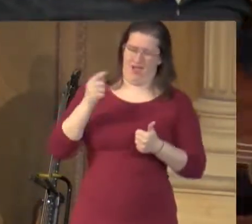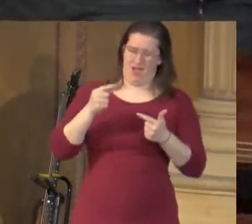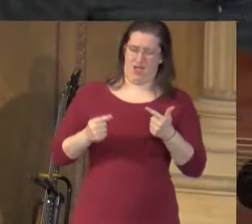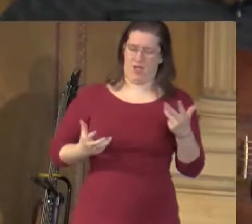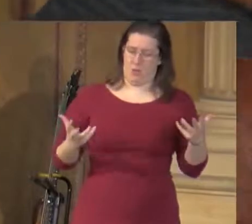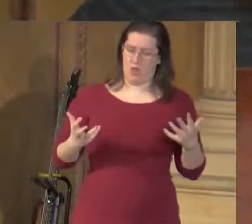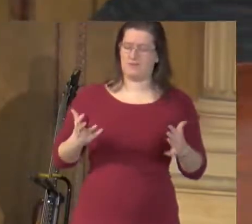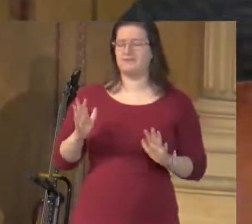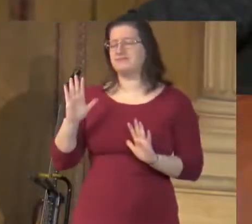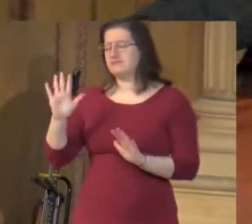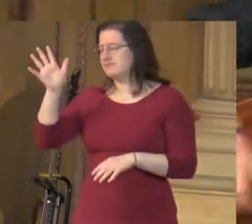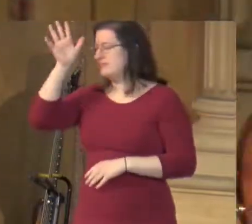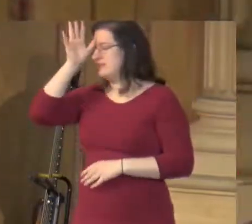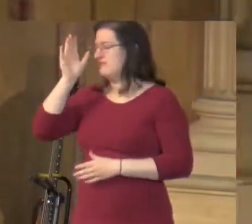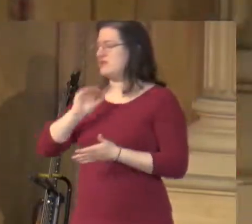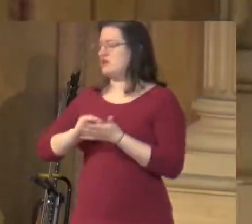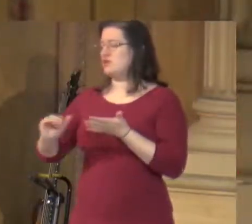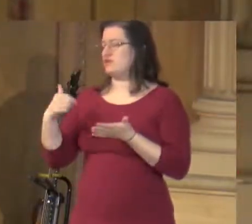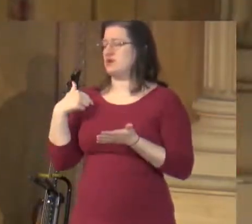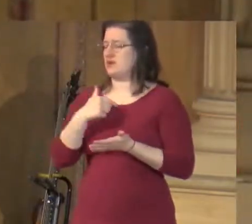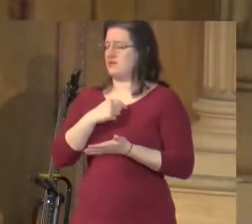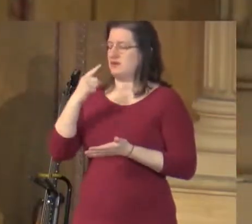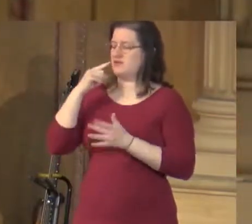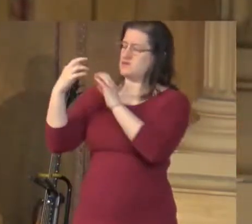so Father forgive us for talking back to you